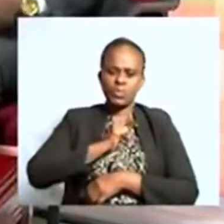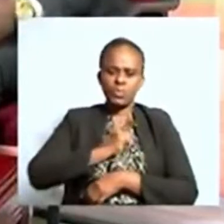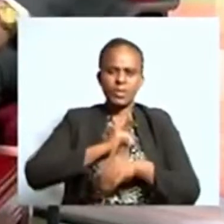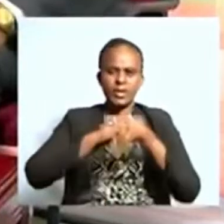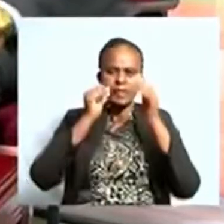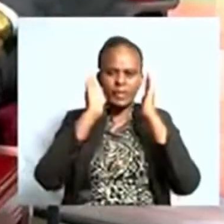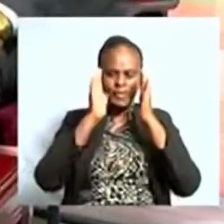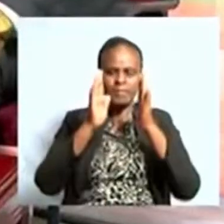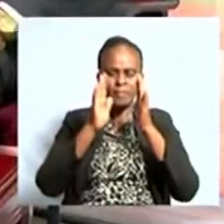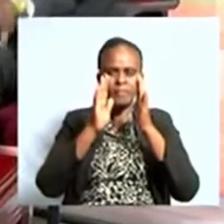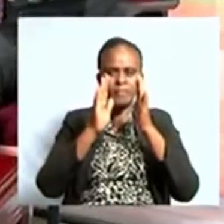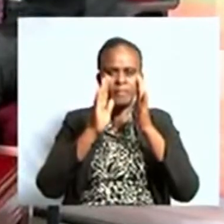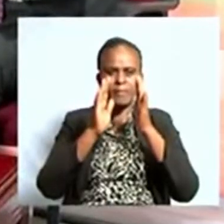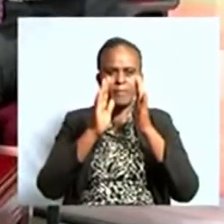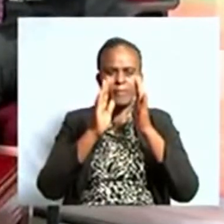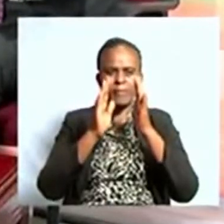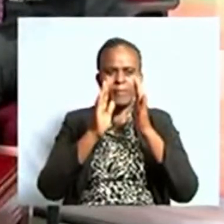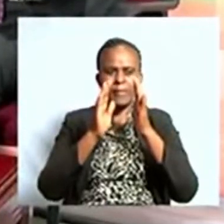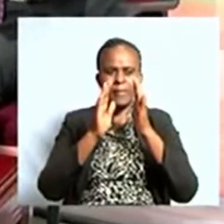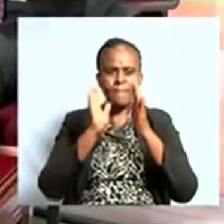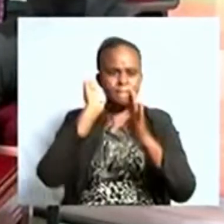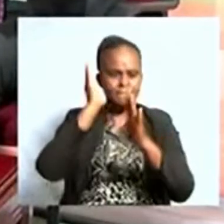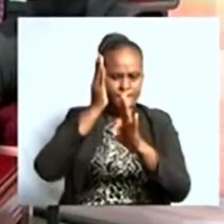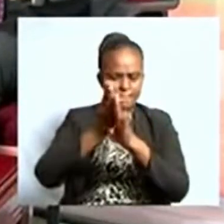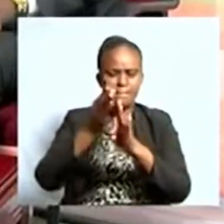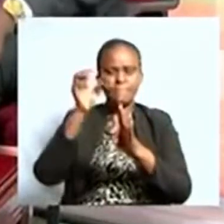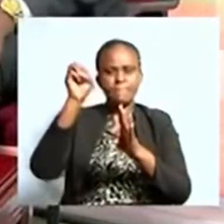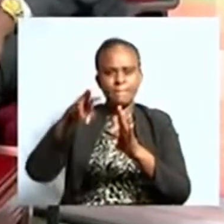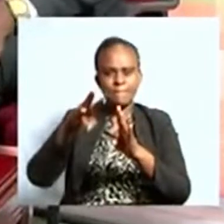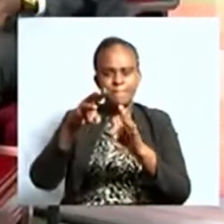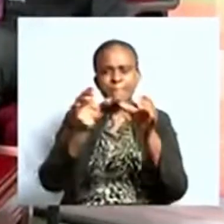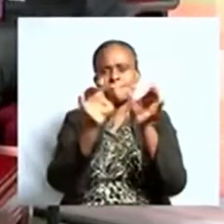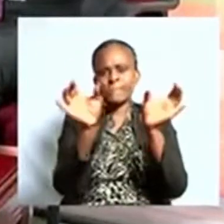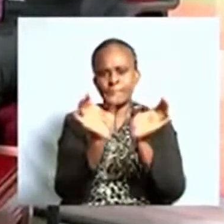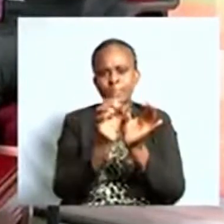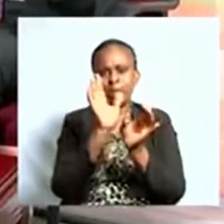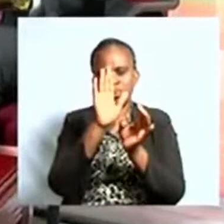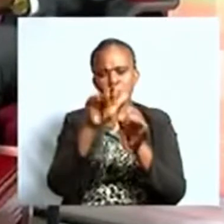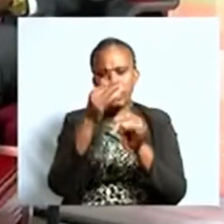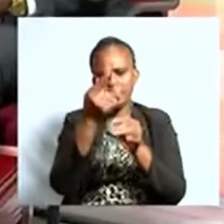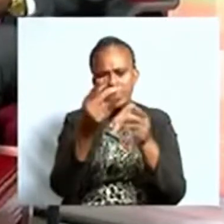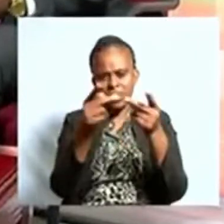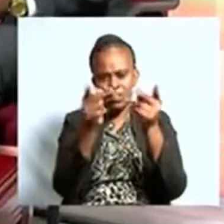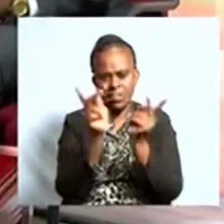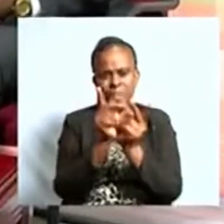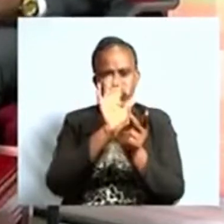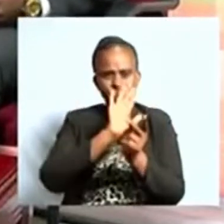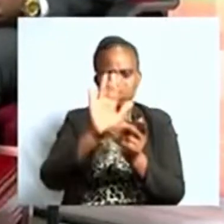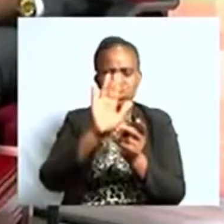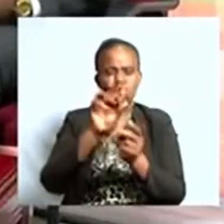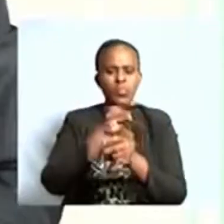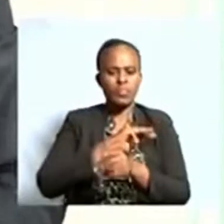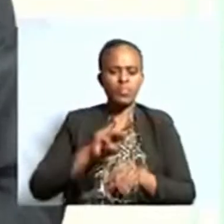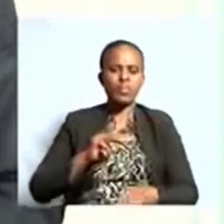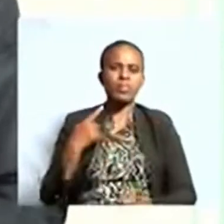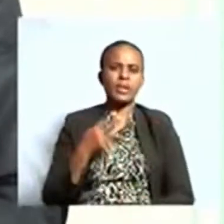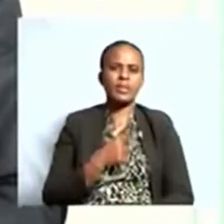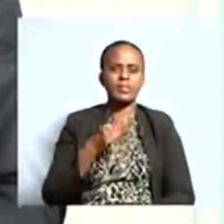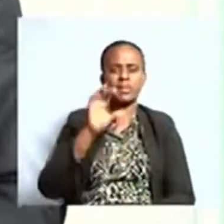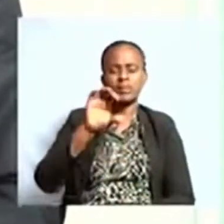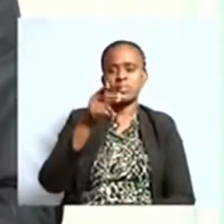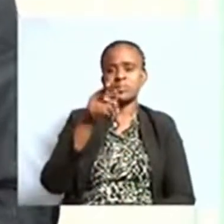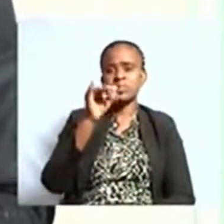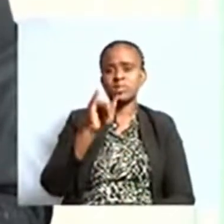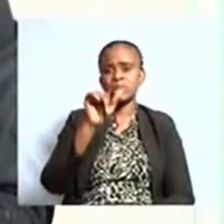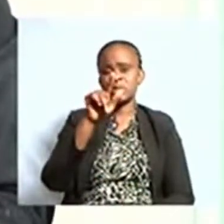ourselves. Let's restrict ourselves to Munali constituency. We'll give a platform to your area member of parliament and we'll be able